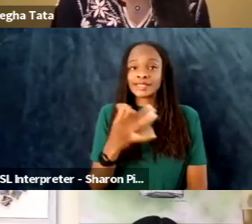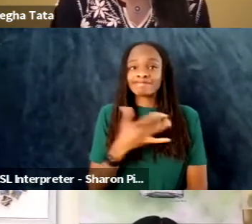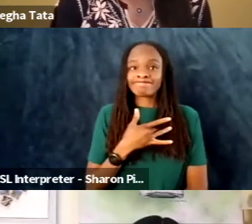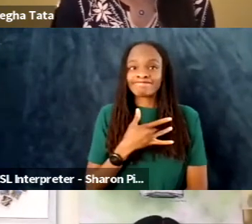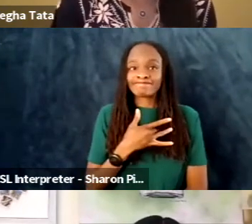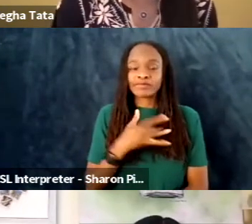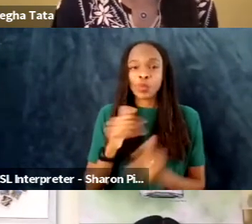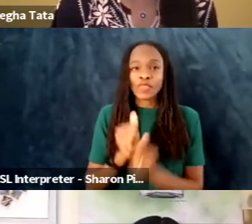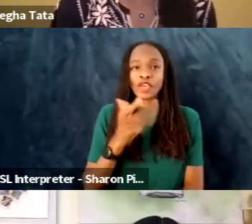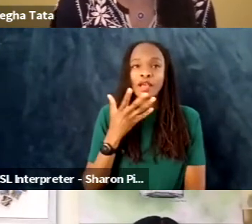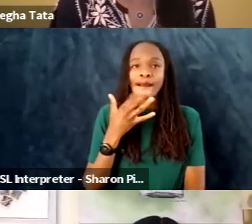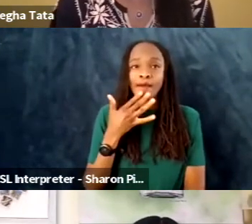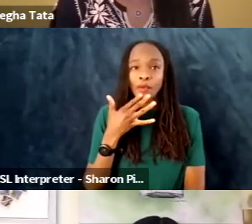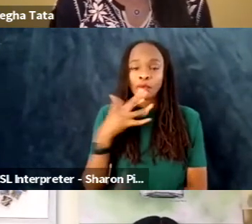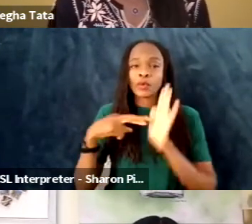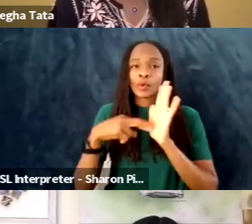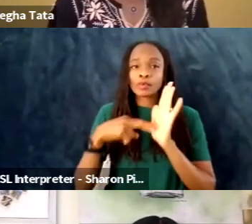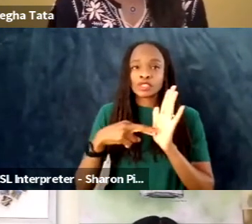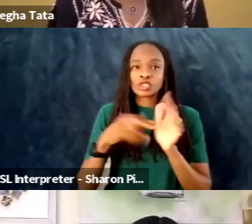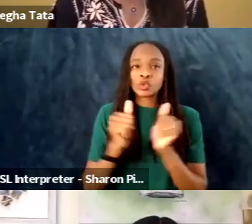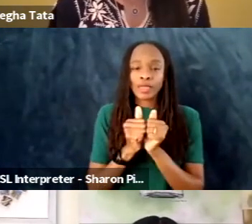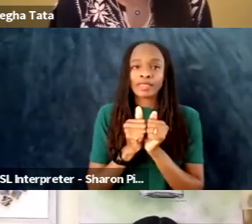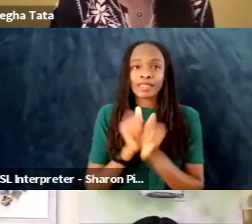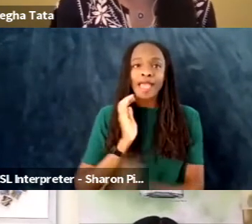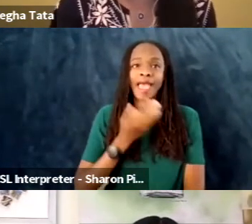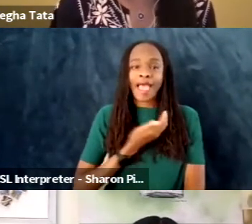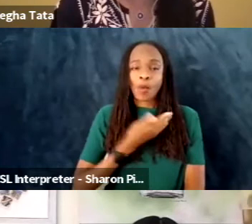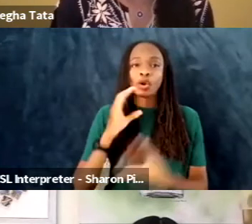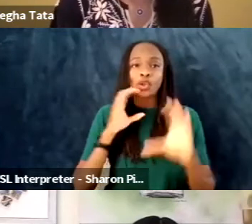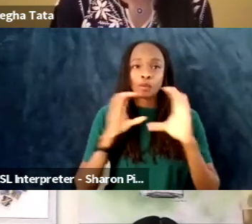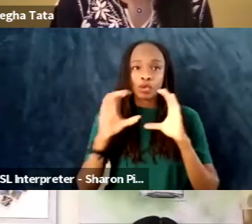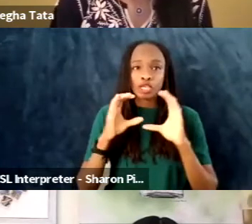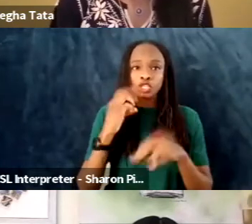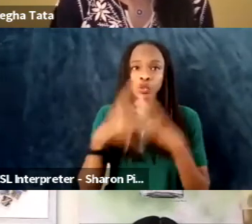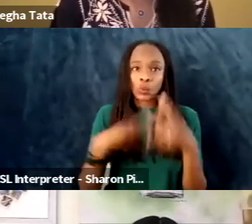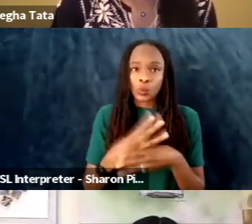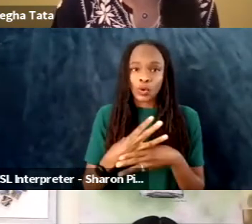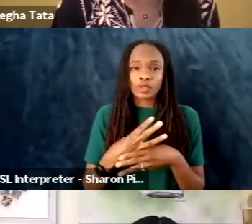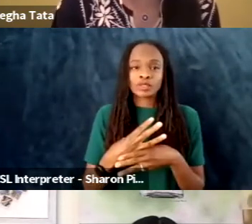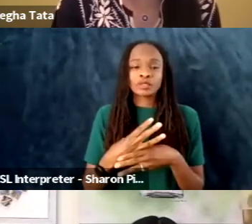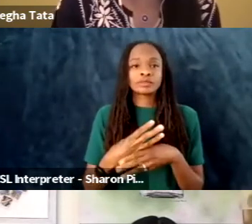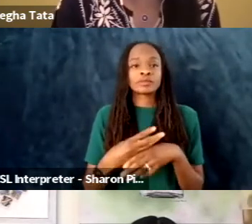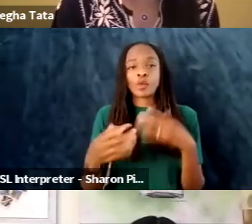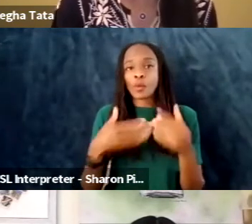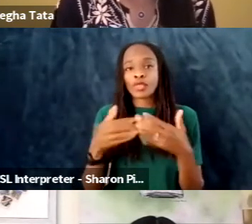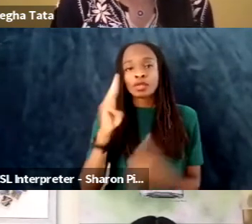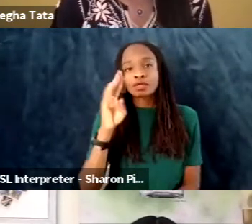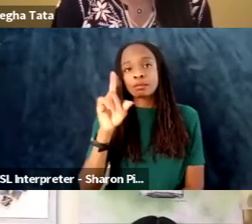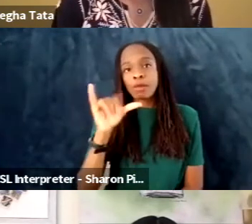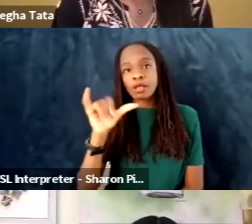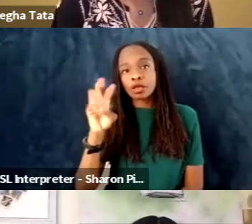color representation in our communication world, whether it's Bollywood,